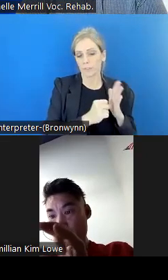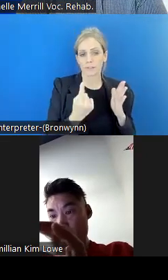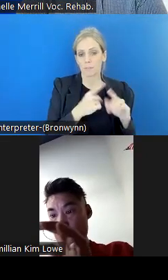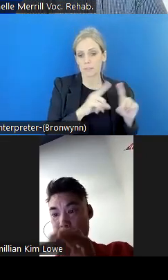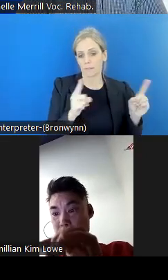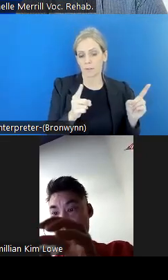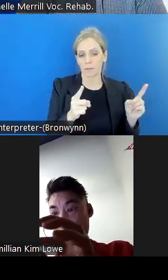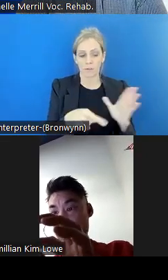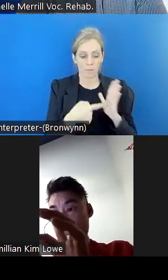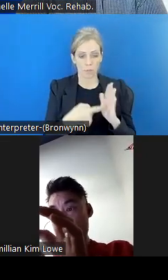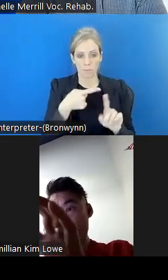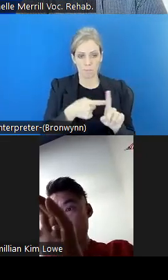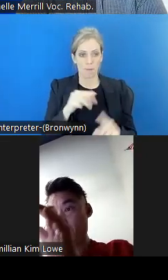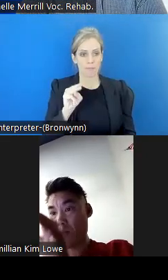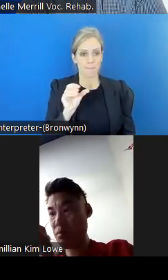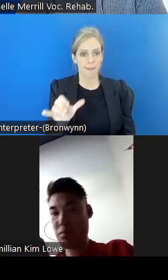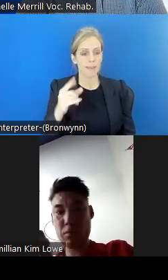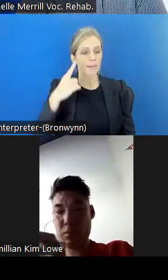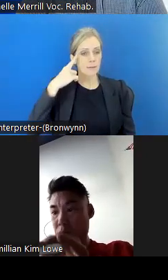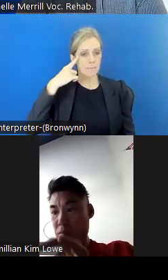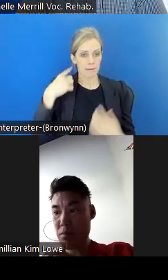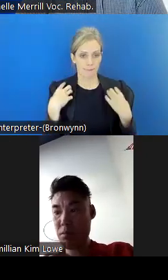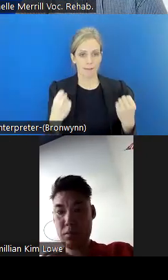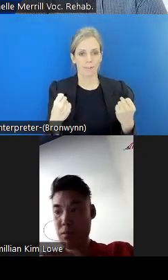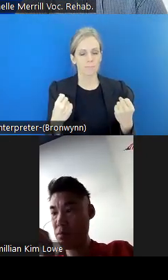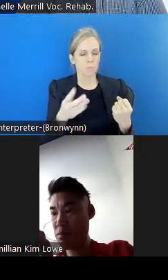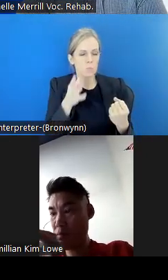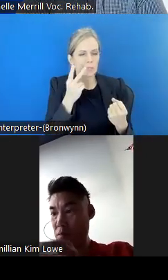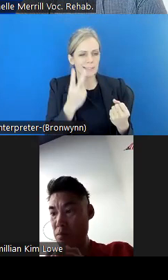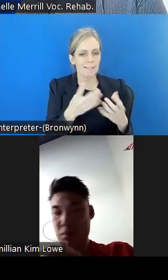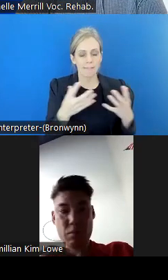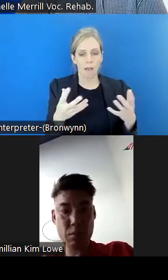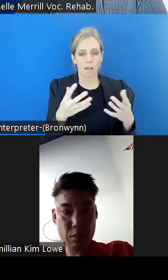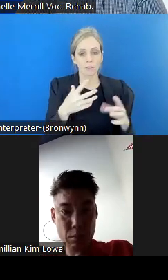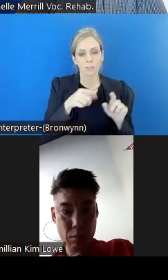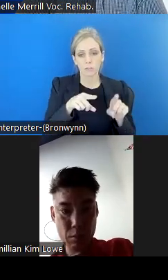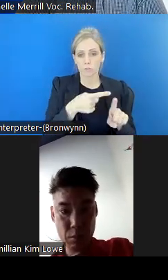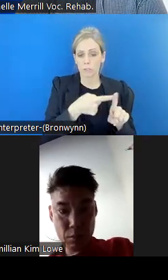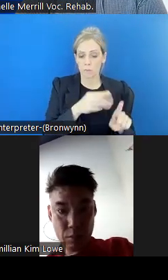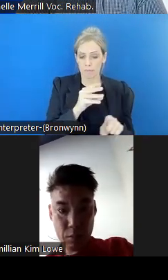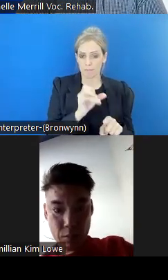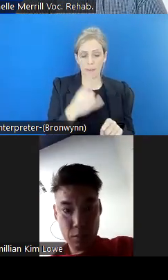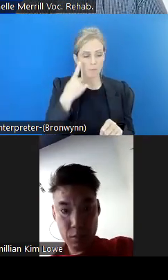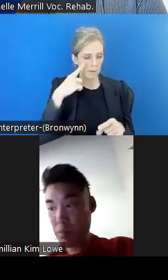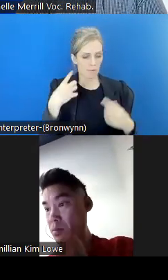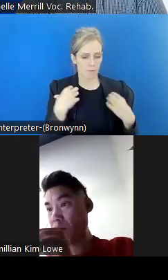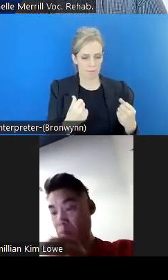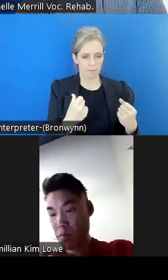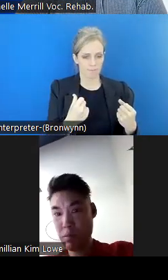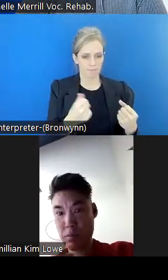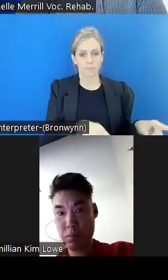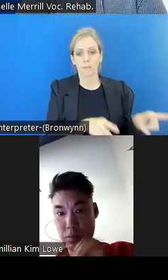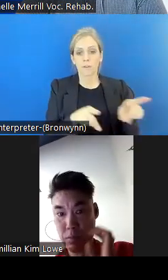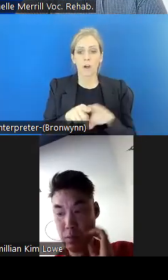So you'll see a lot of posts in the month of May. We also are doing a lot of posts where we are introducing our staff. This is